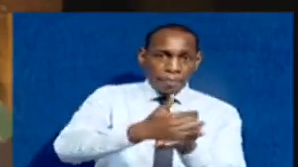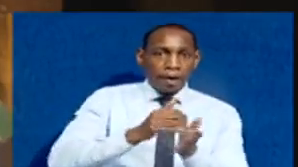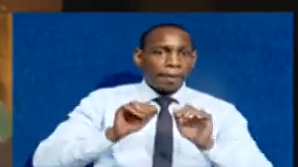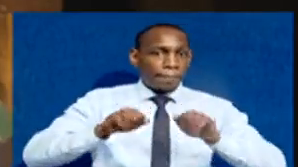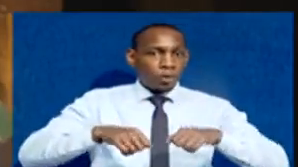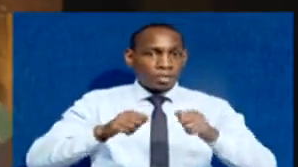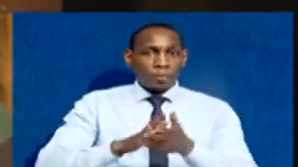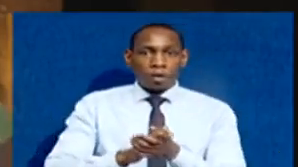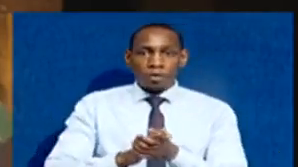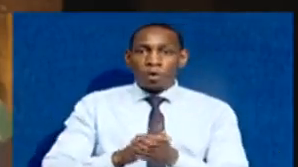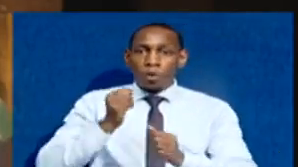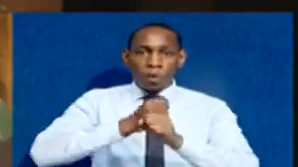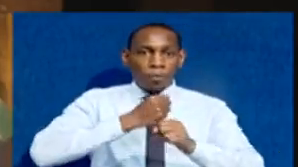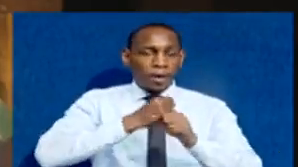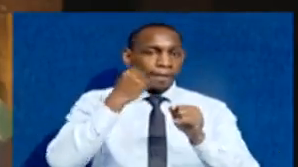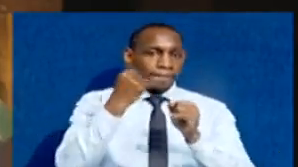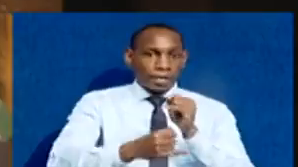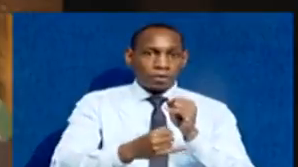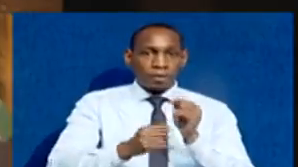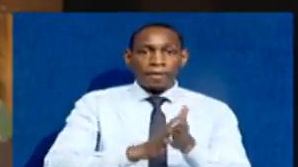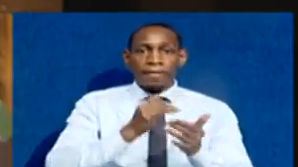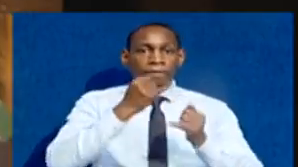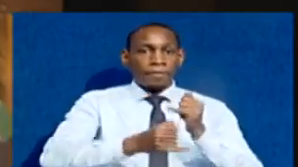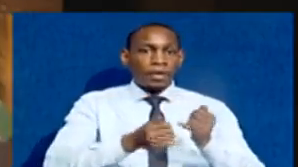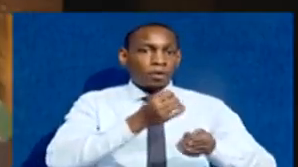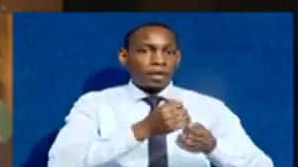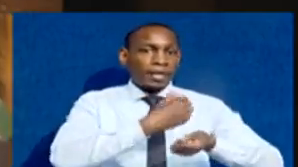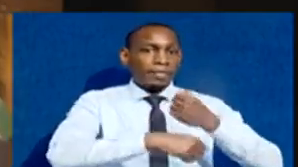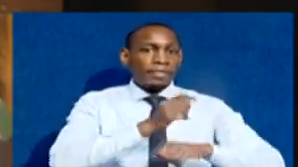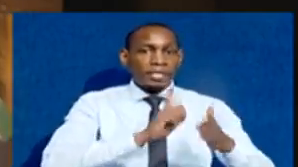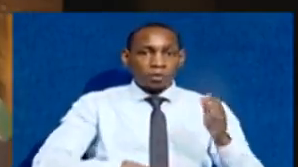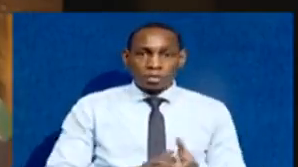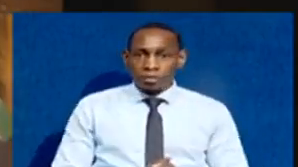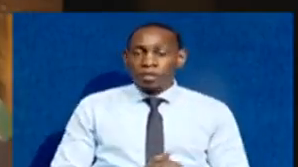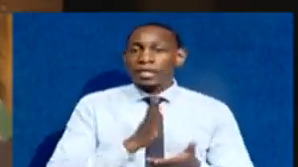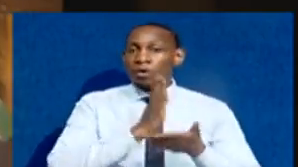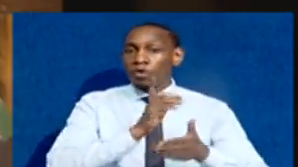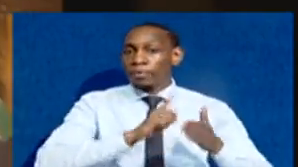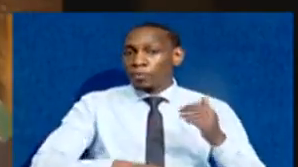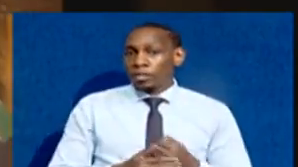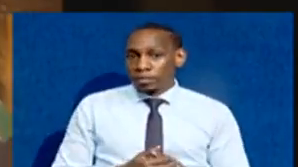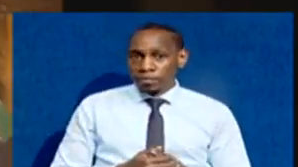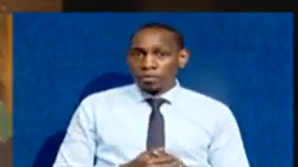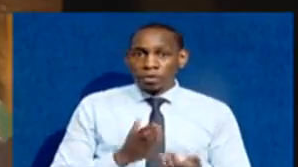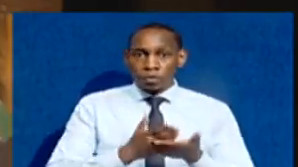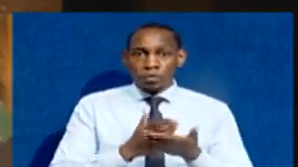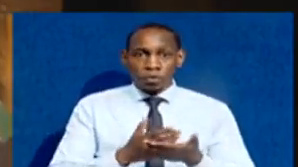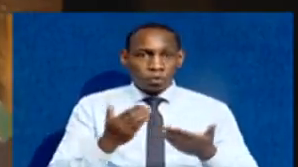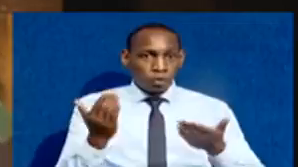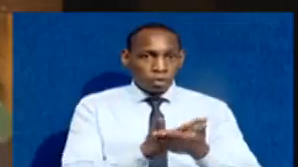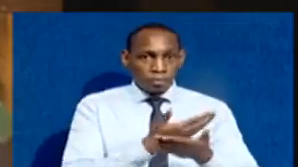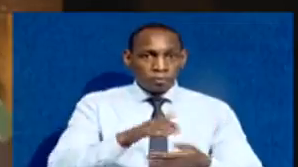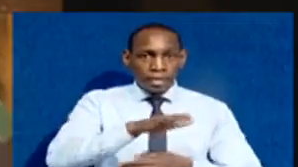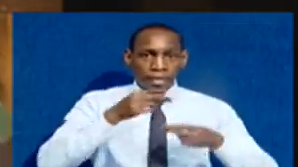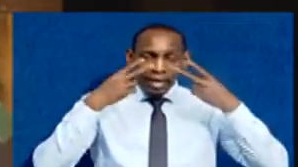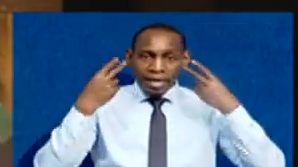be able to do the final bit. And that final bit is what I'm saying, of ensuring that you dry the pool where